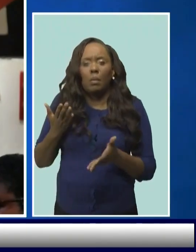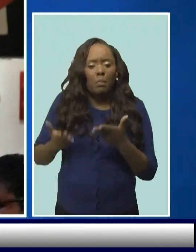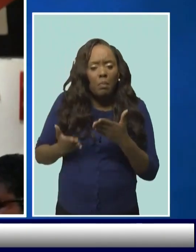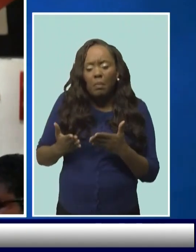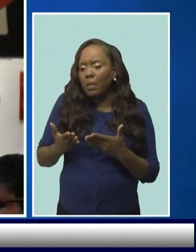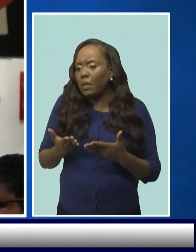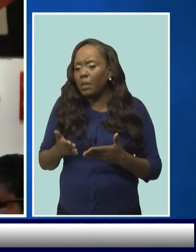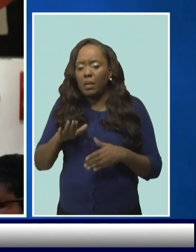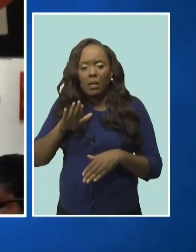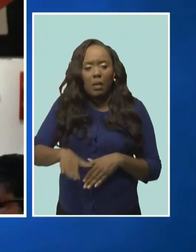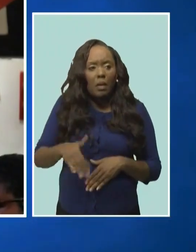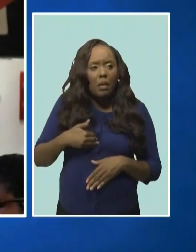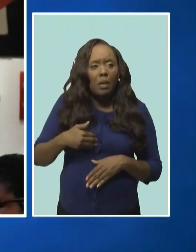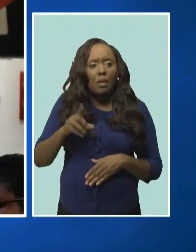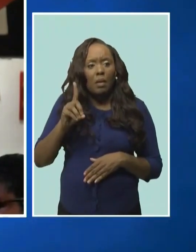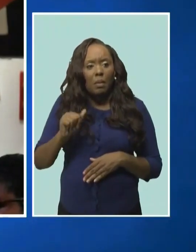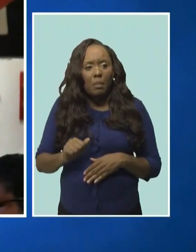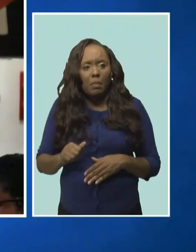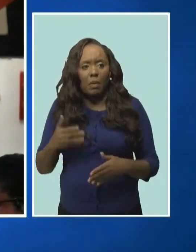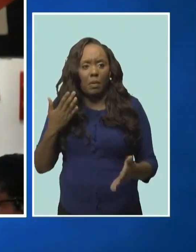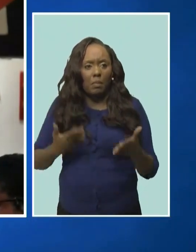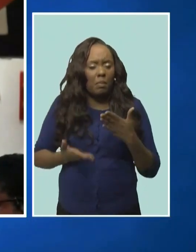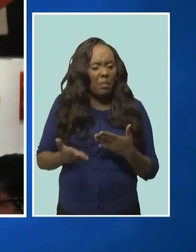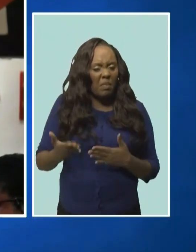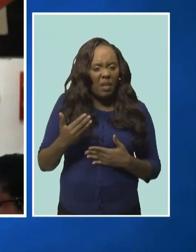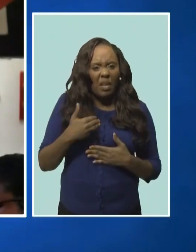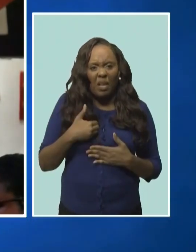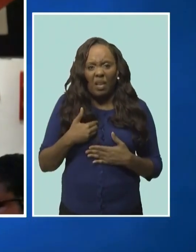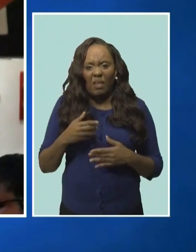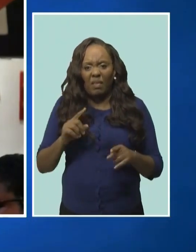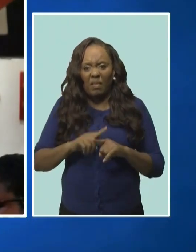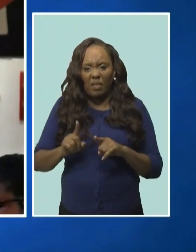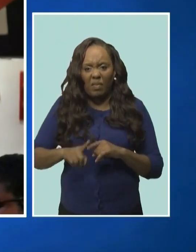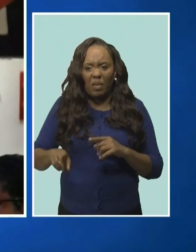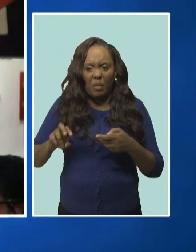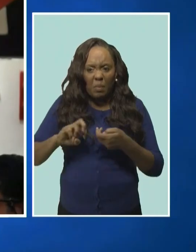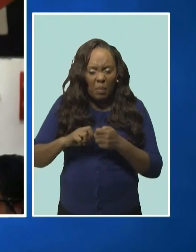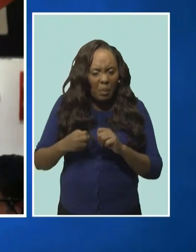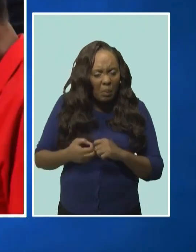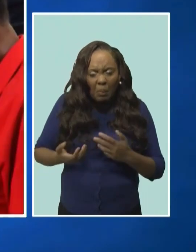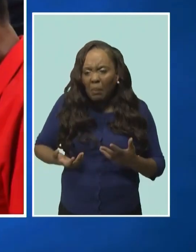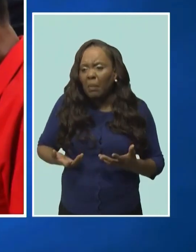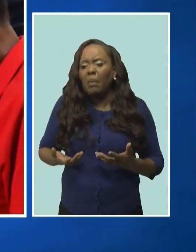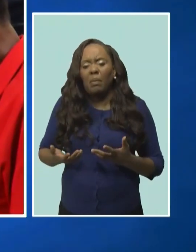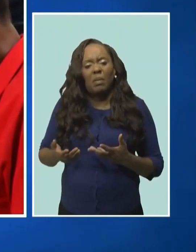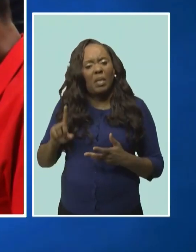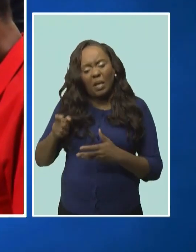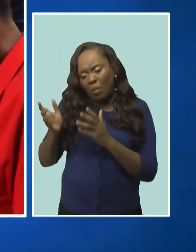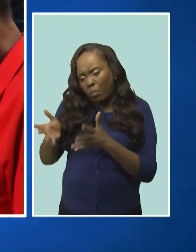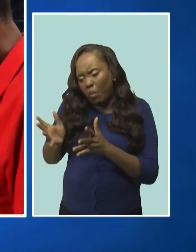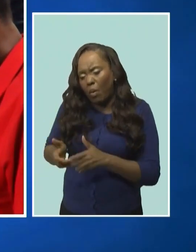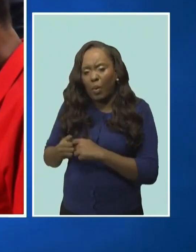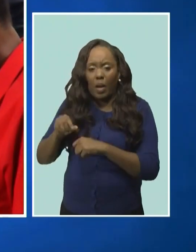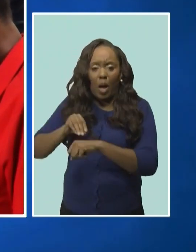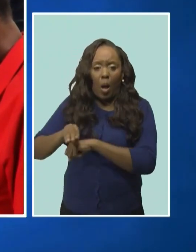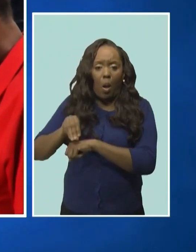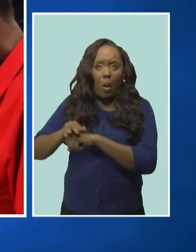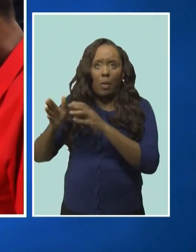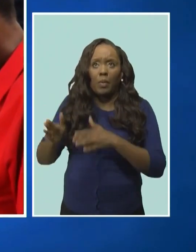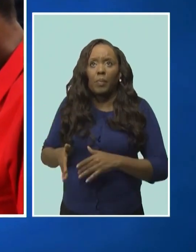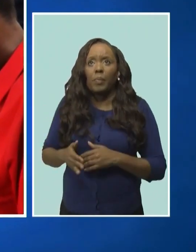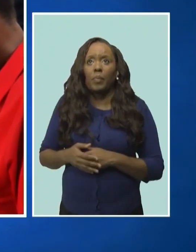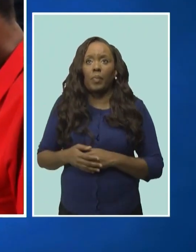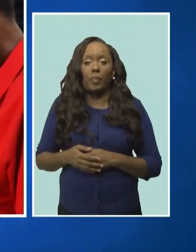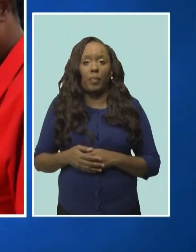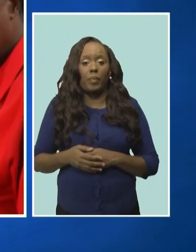issues that would affect children and cause them to fall through the cracks in our education society. Another attendee, who says she's written her